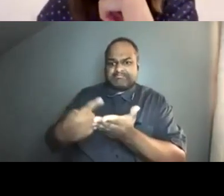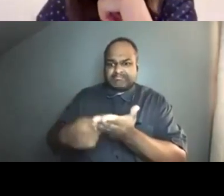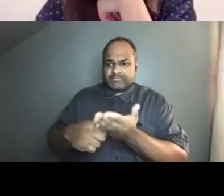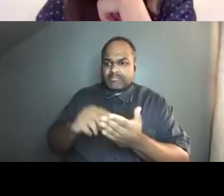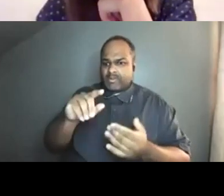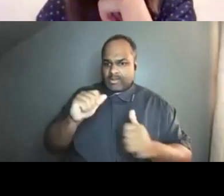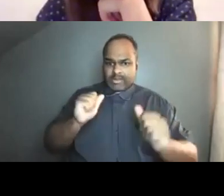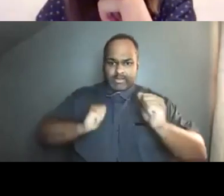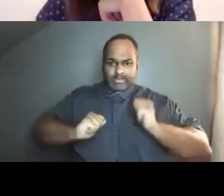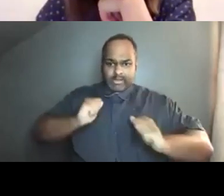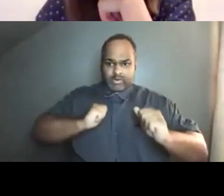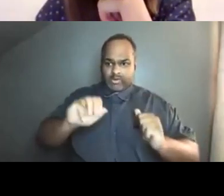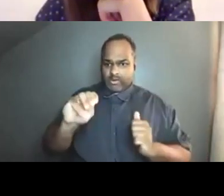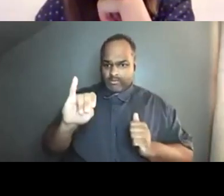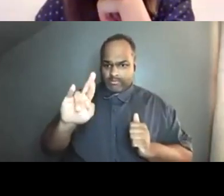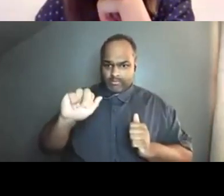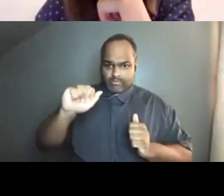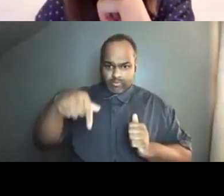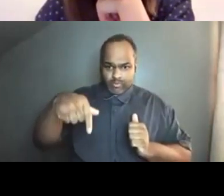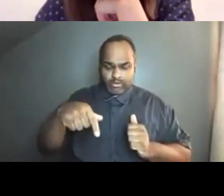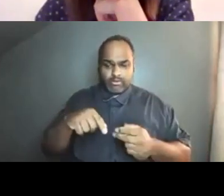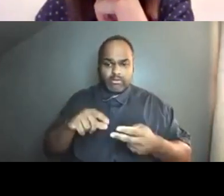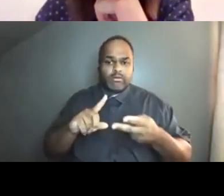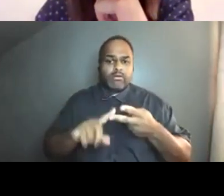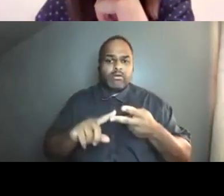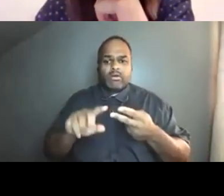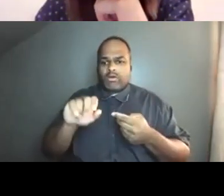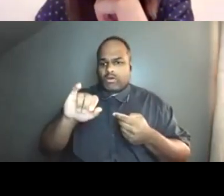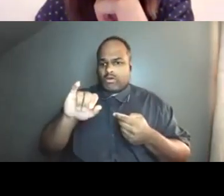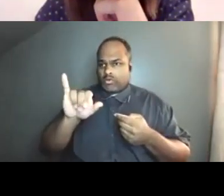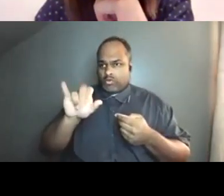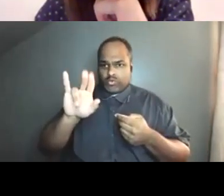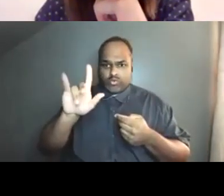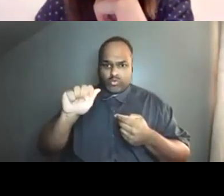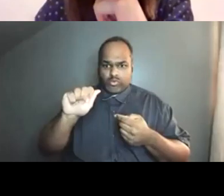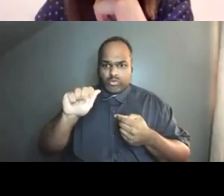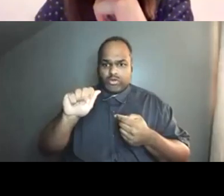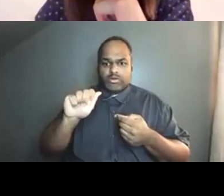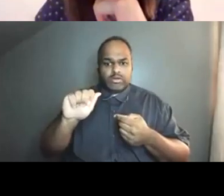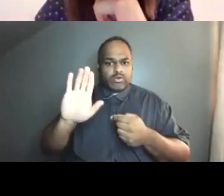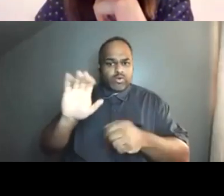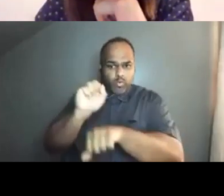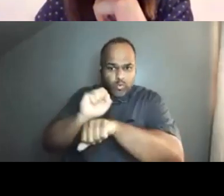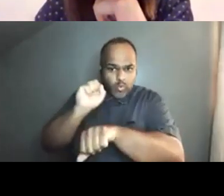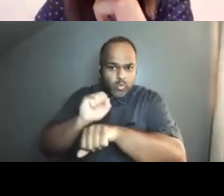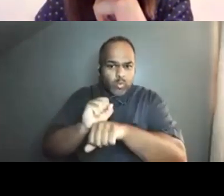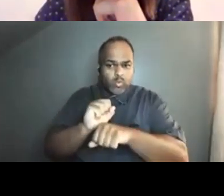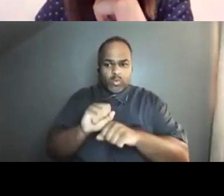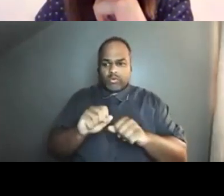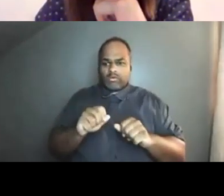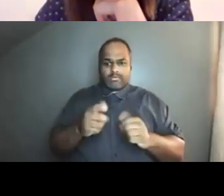Merak, about Yulia Tsvetkova's work, just to kind of contextualize how Yulia